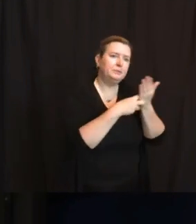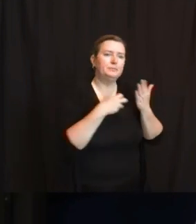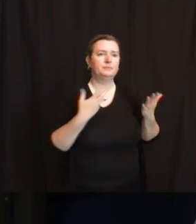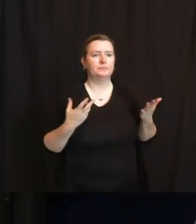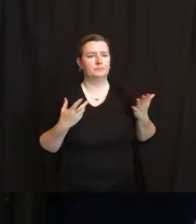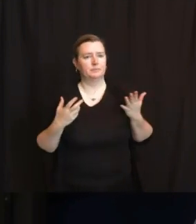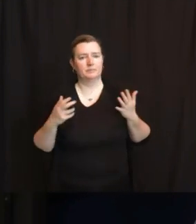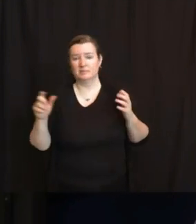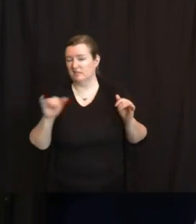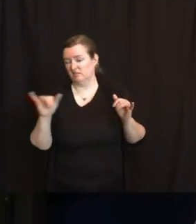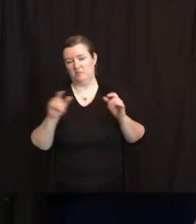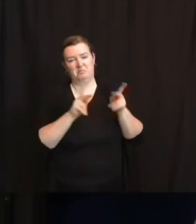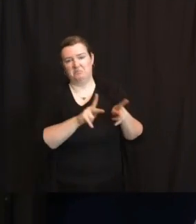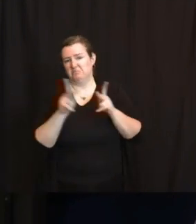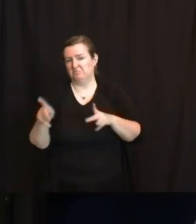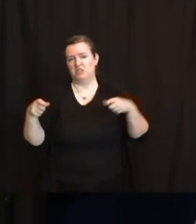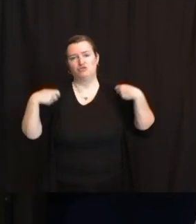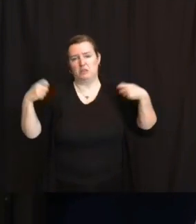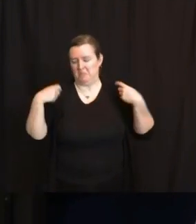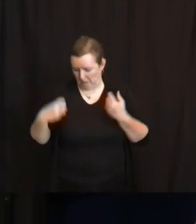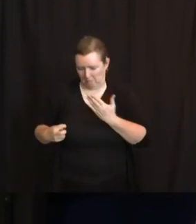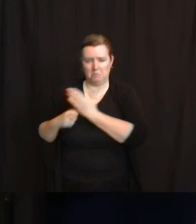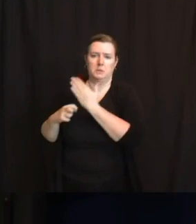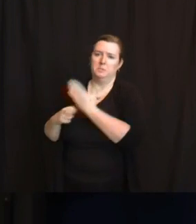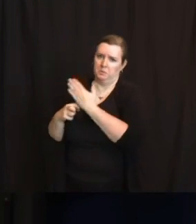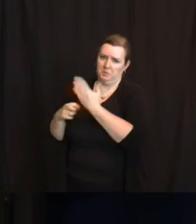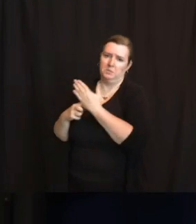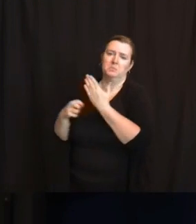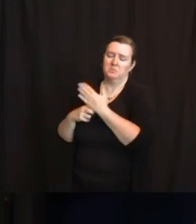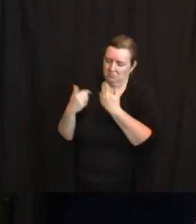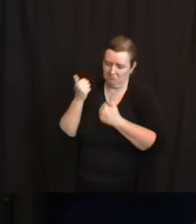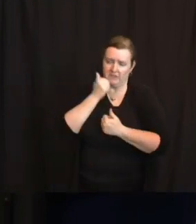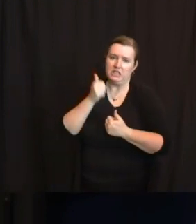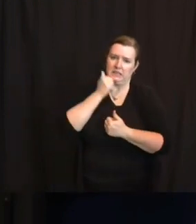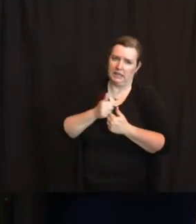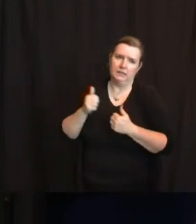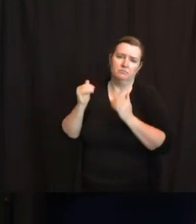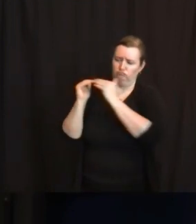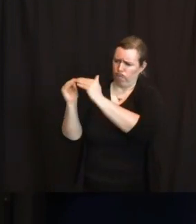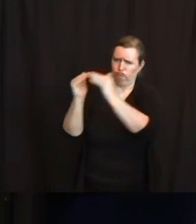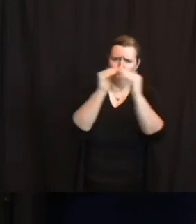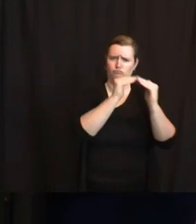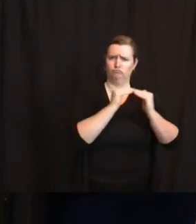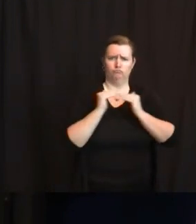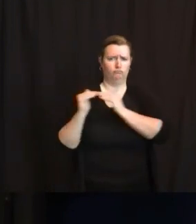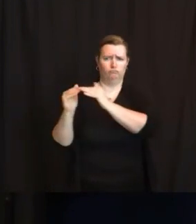So I think it's been fairly even-handed across the board, Elise.